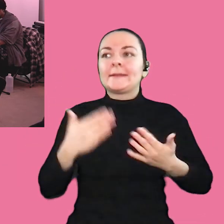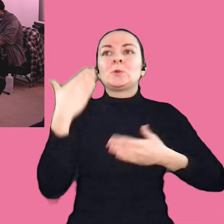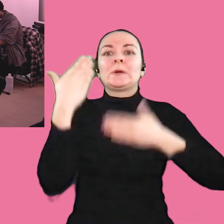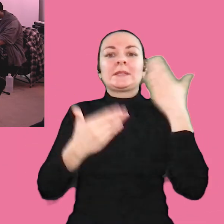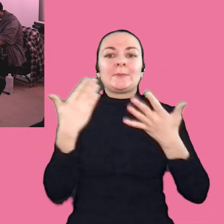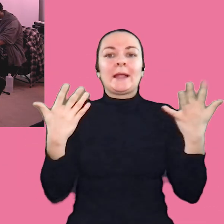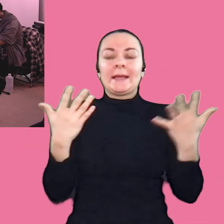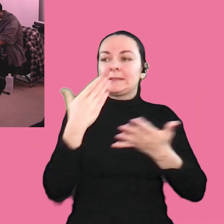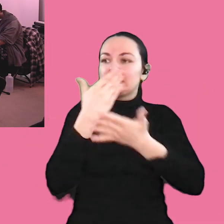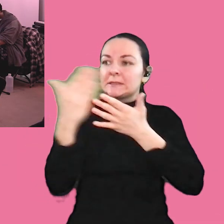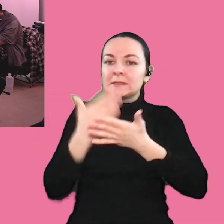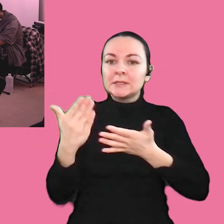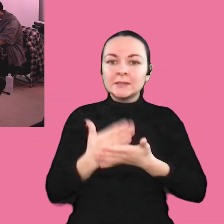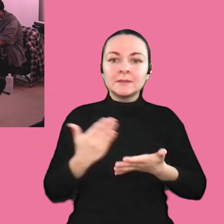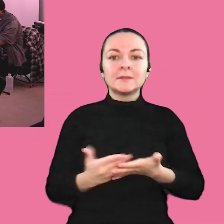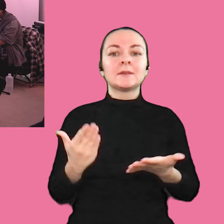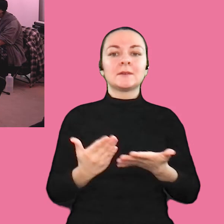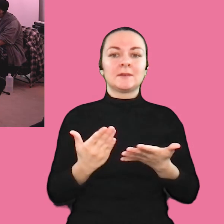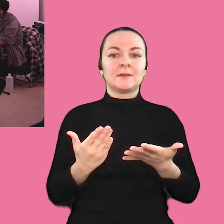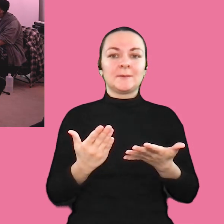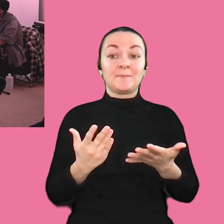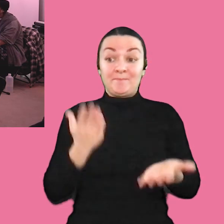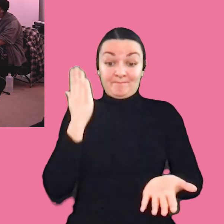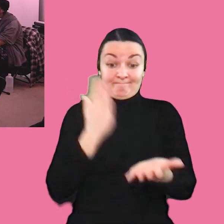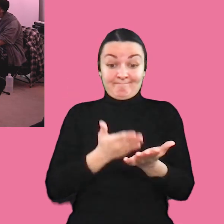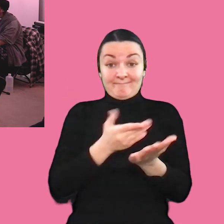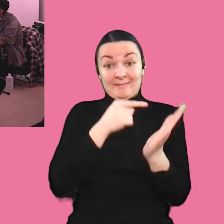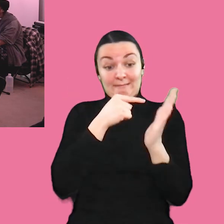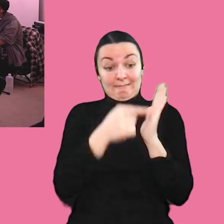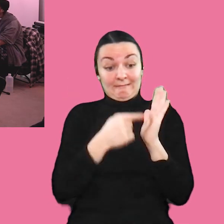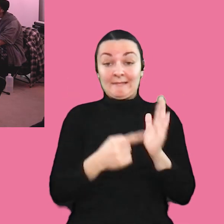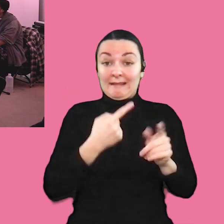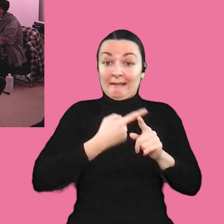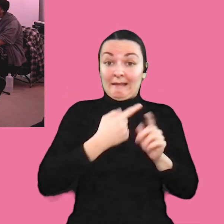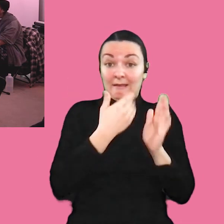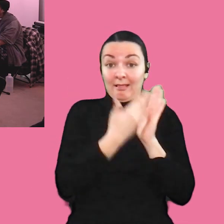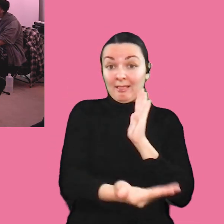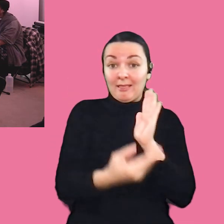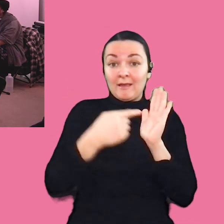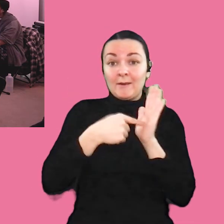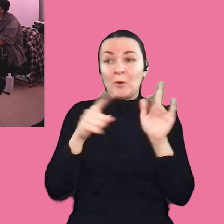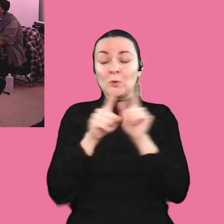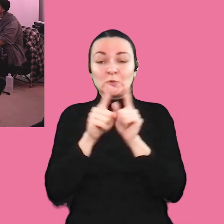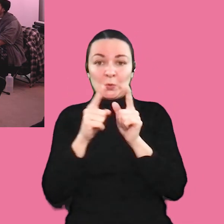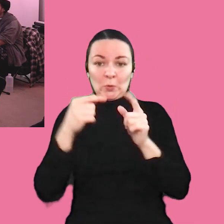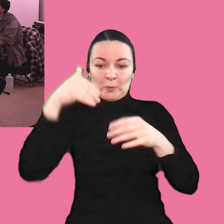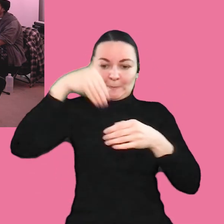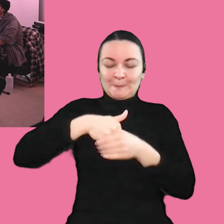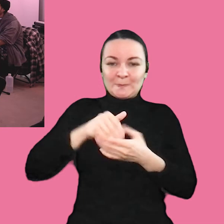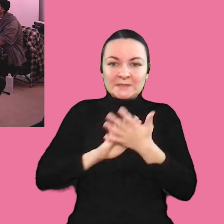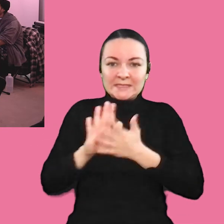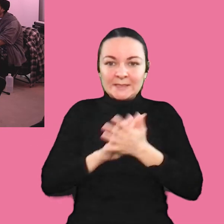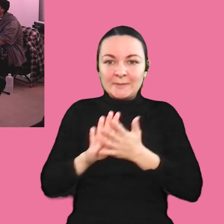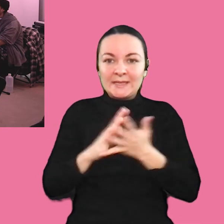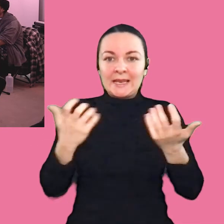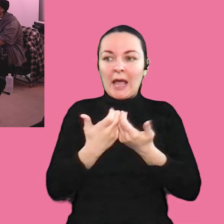from, like literally, also metaphorically, like how this idea